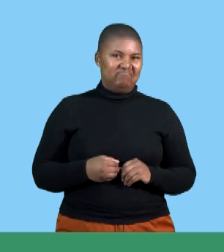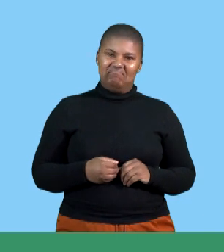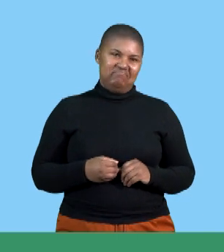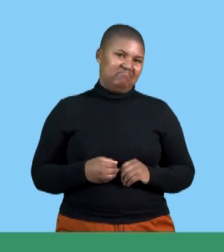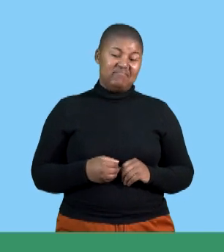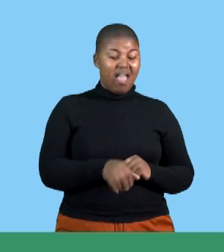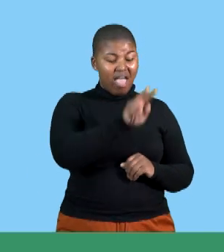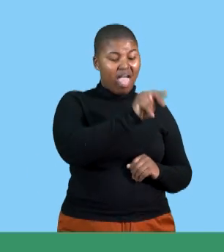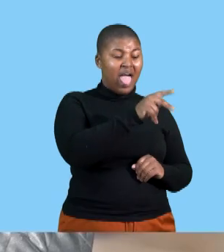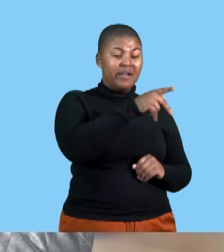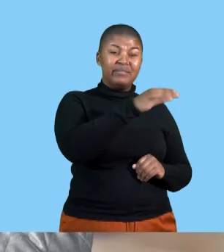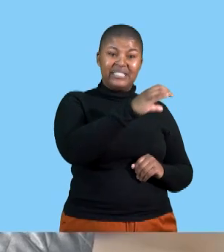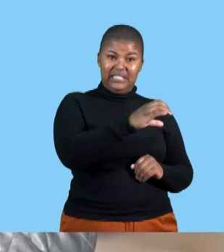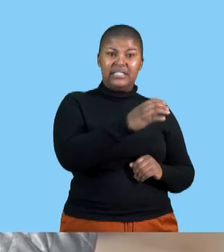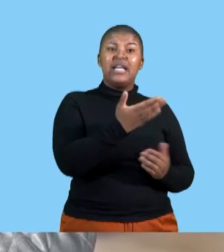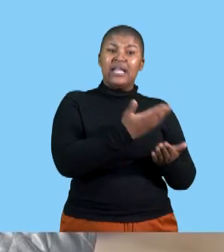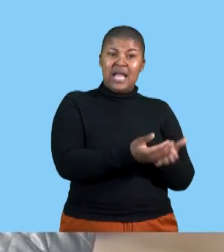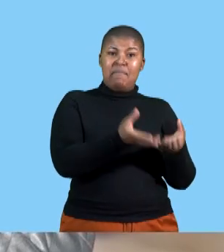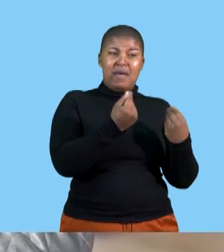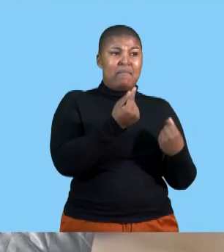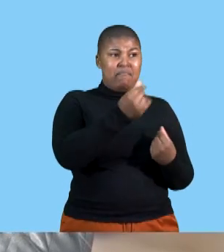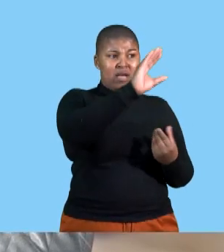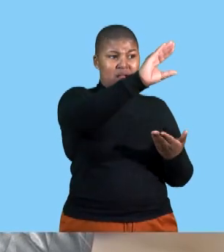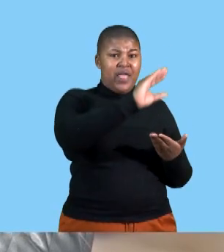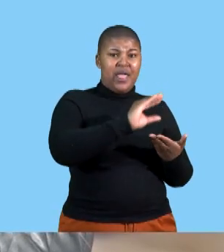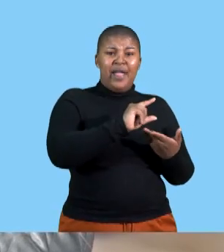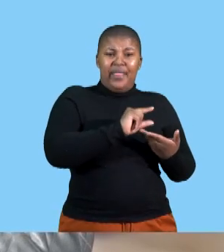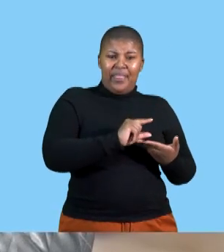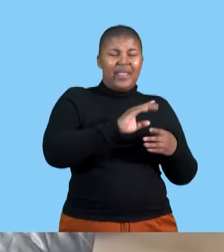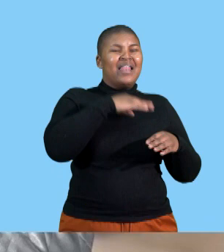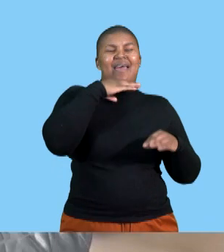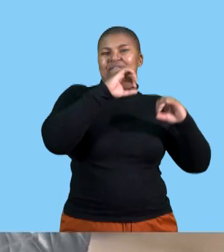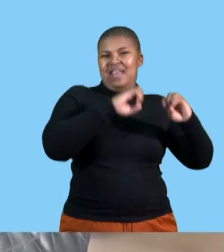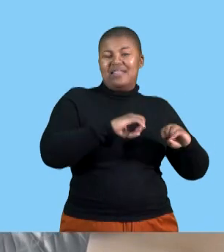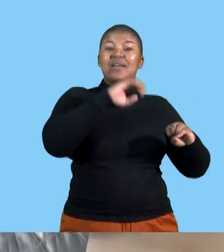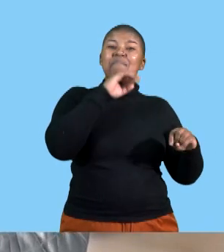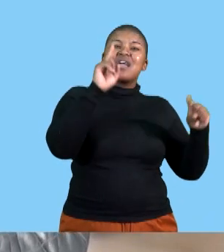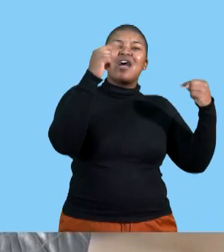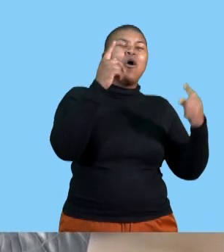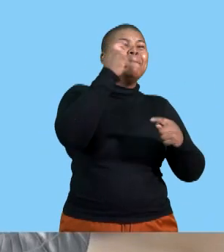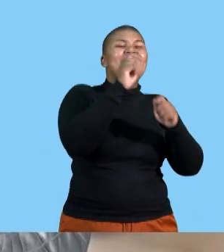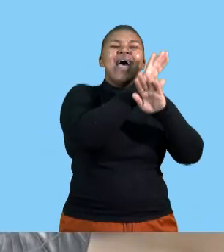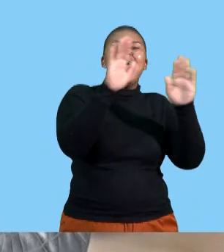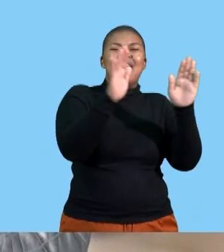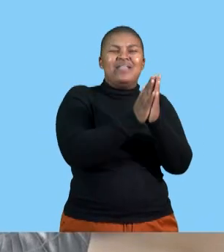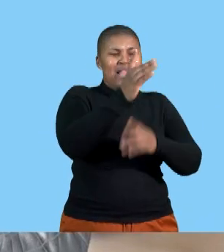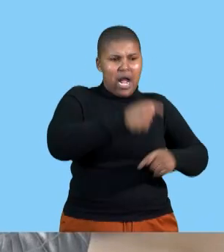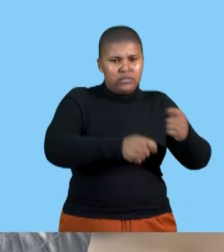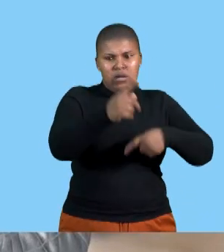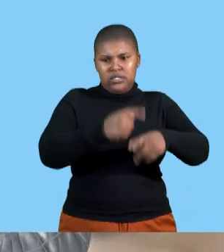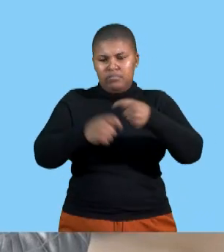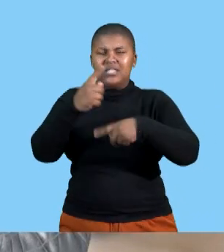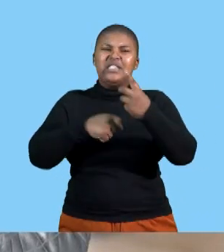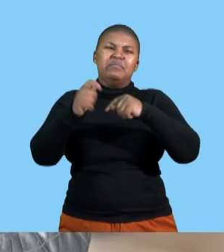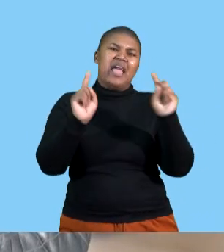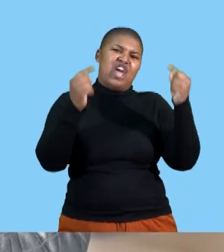receives less donations. So with those donations, they won't even be able to cover the expenses that they have. So it's a disadvantage on